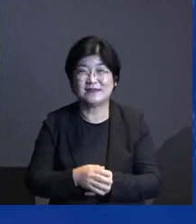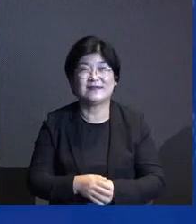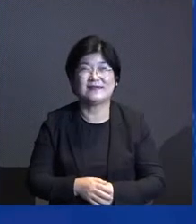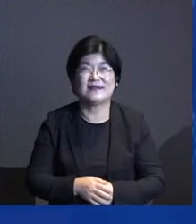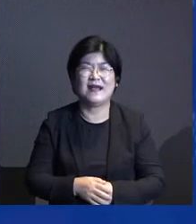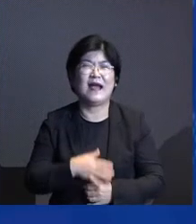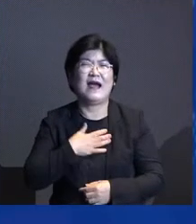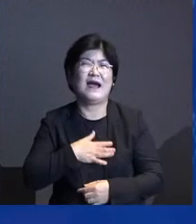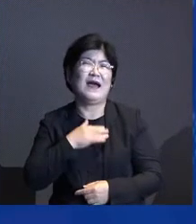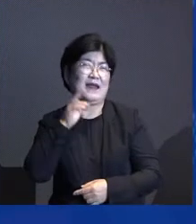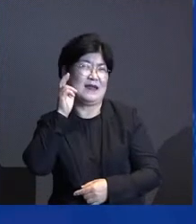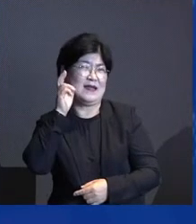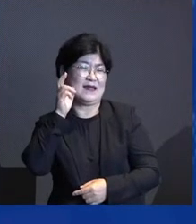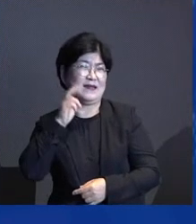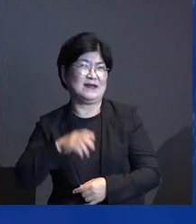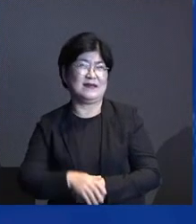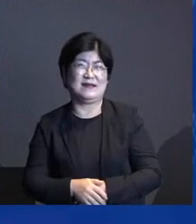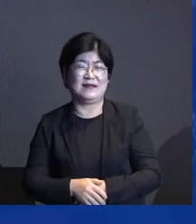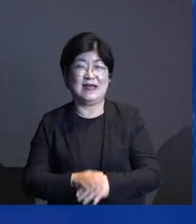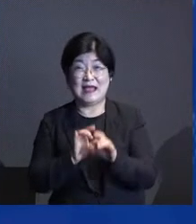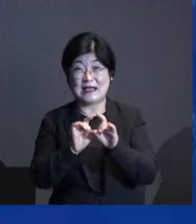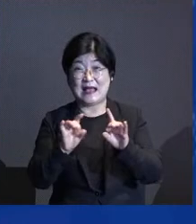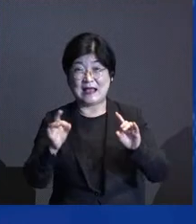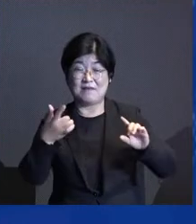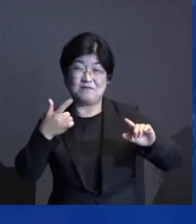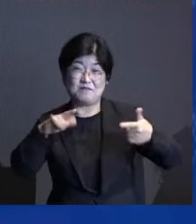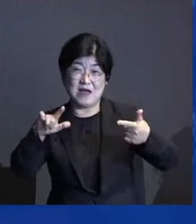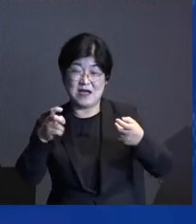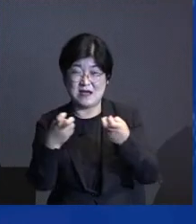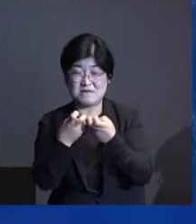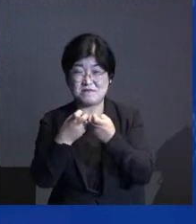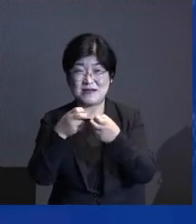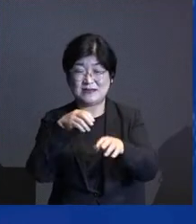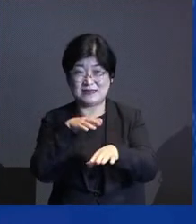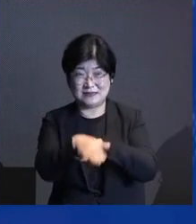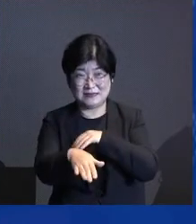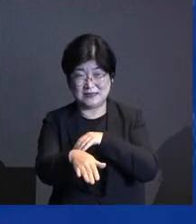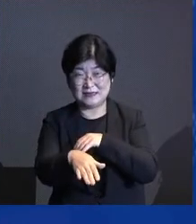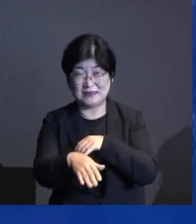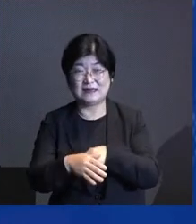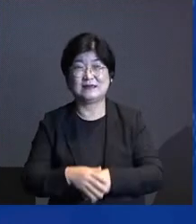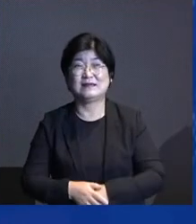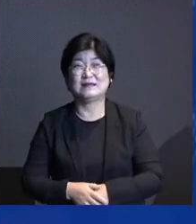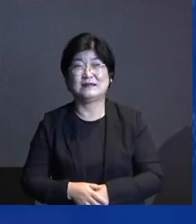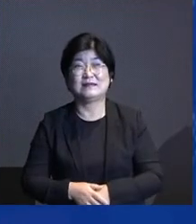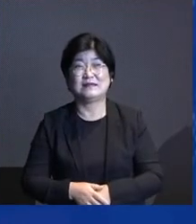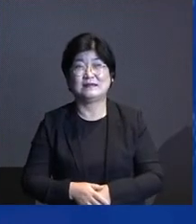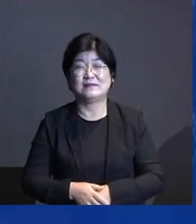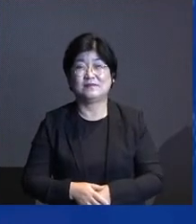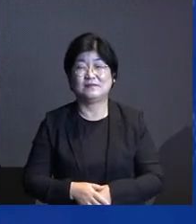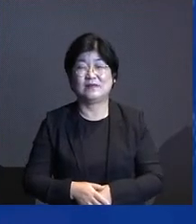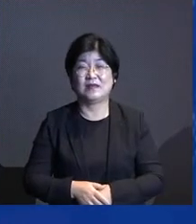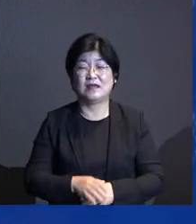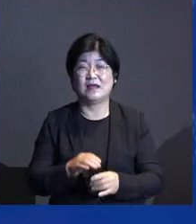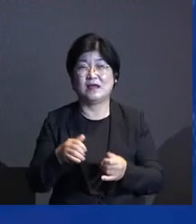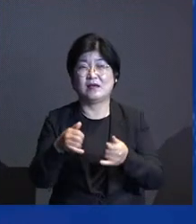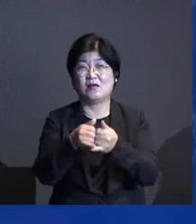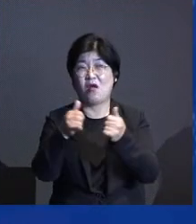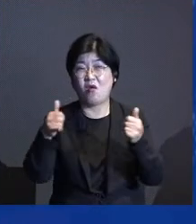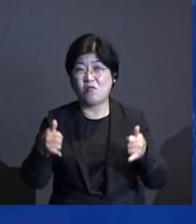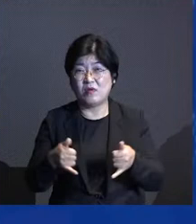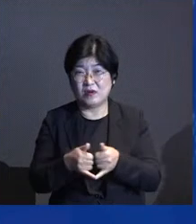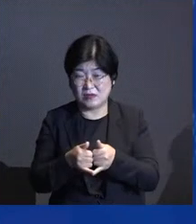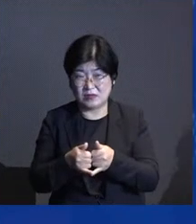are many different ways and kind of strings to build communities and participate